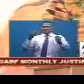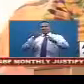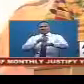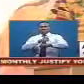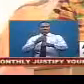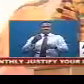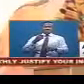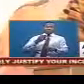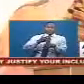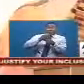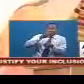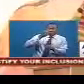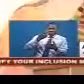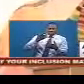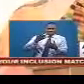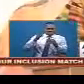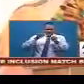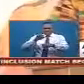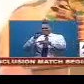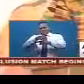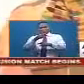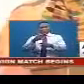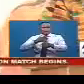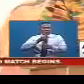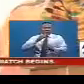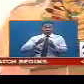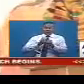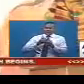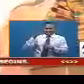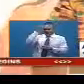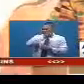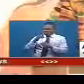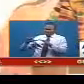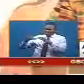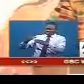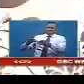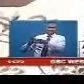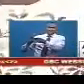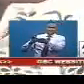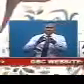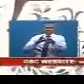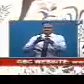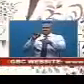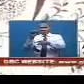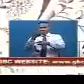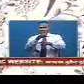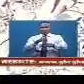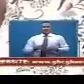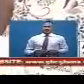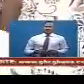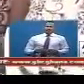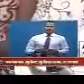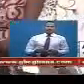against HIV/AIDS will be won if the continent made a collective effort towards its eradication. The coordinator of the